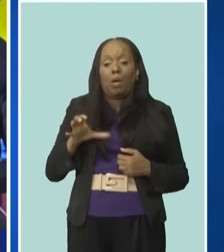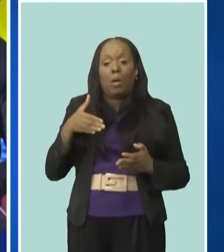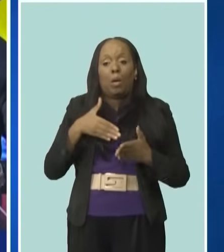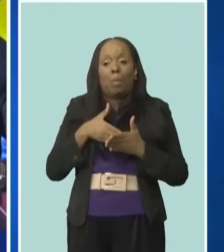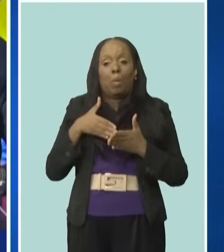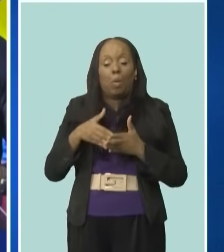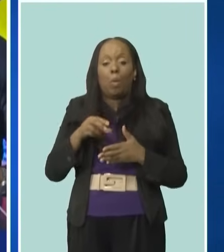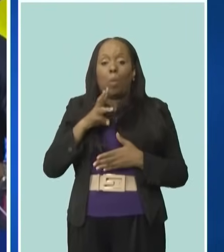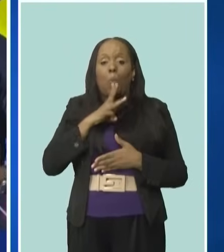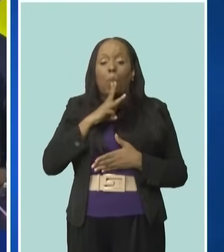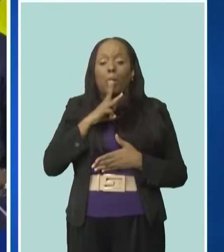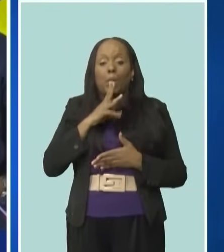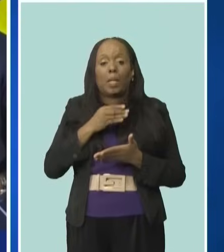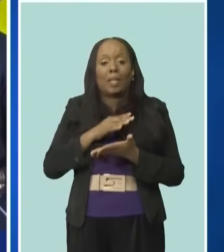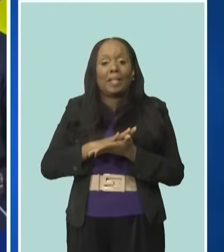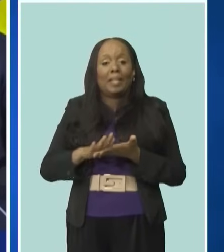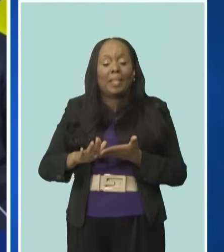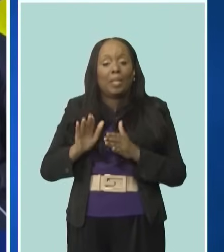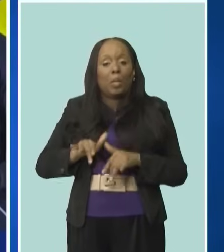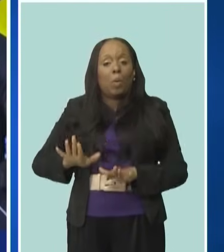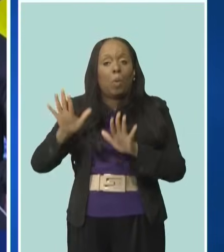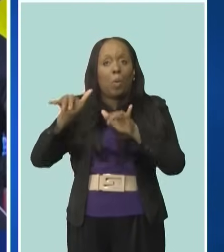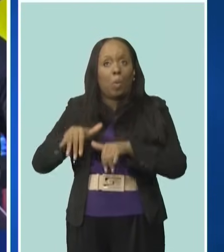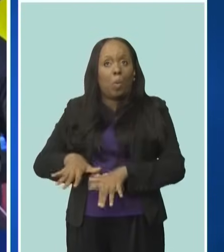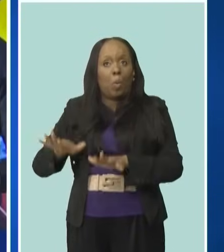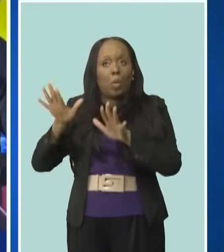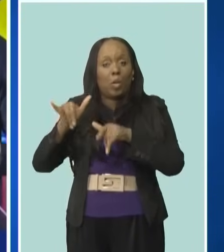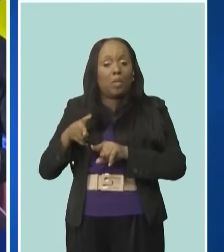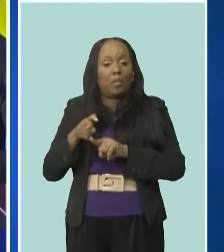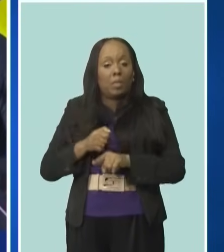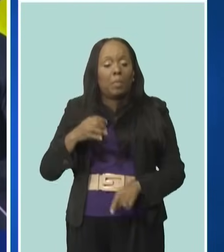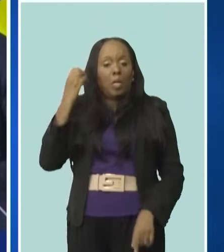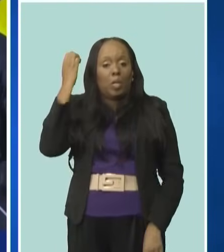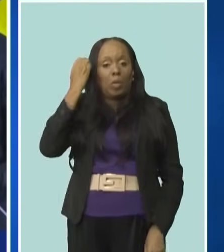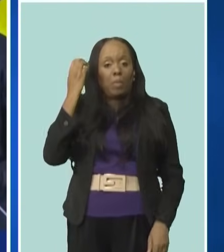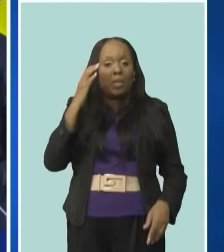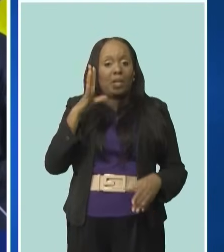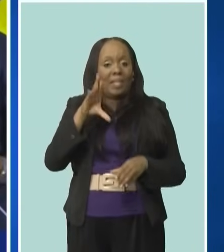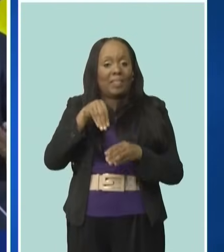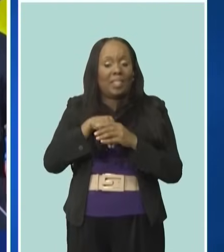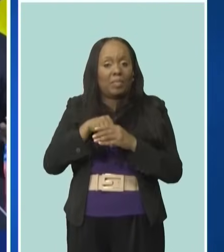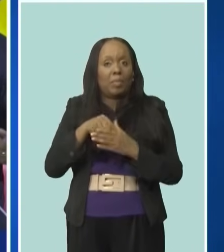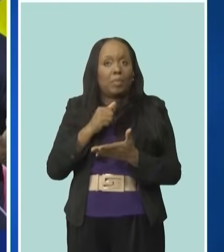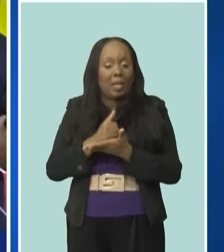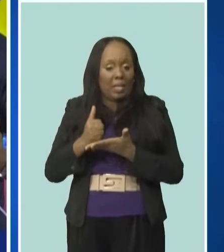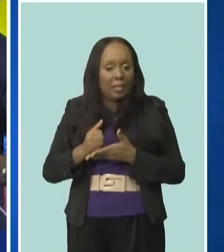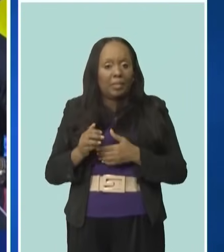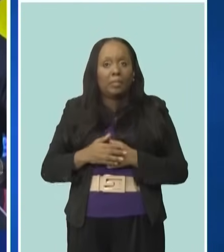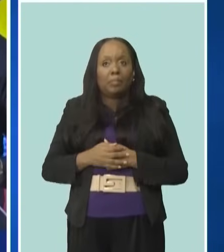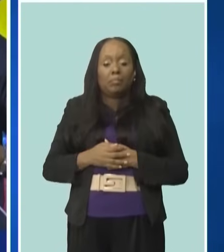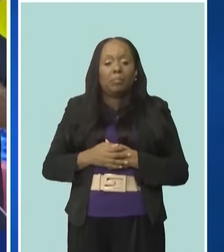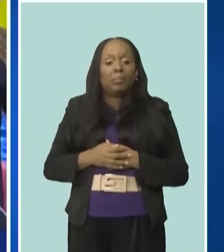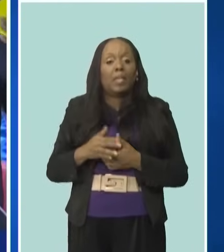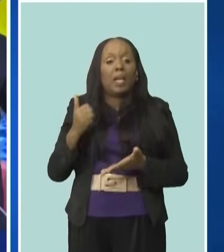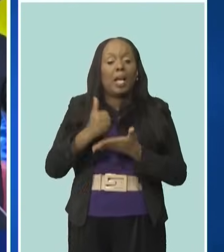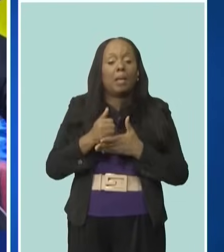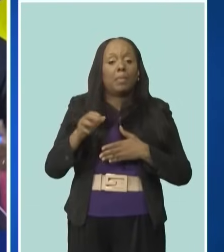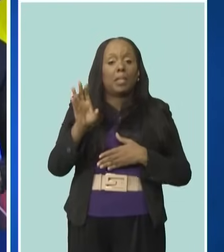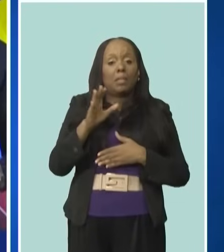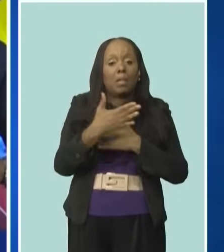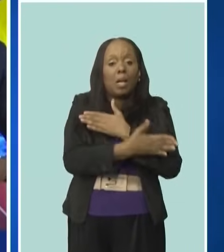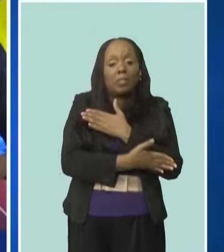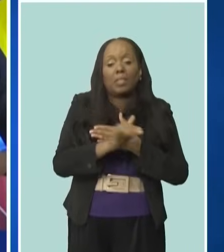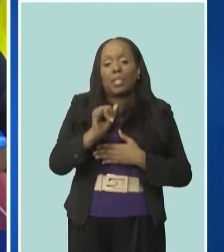management and clean oceans framework loan from the European Investment Bank, helping countries from Barbados to